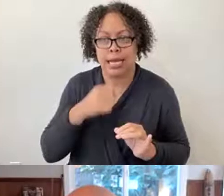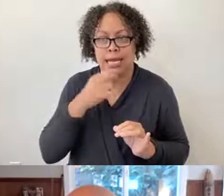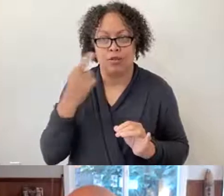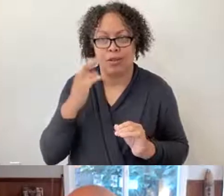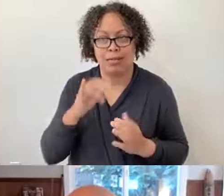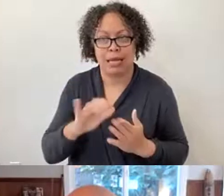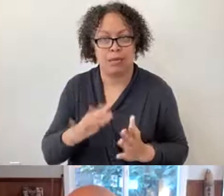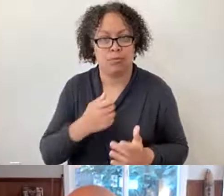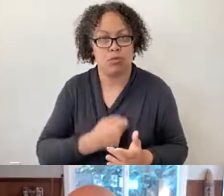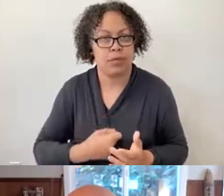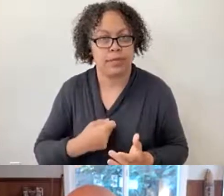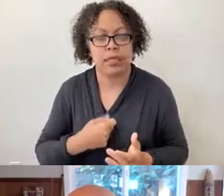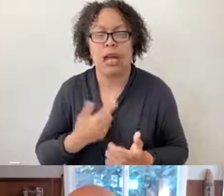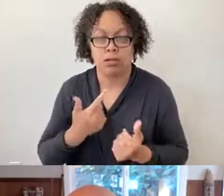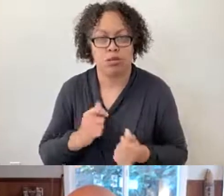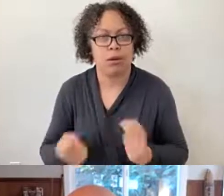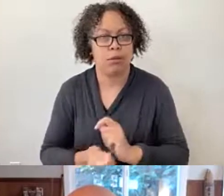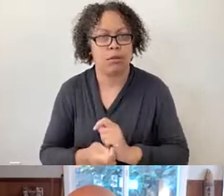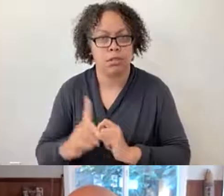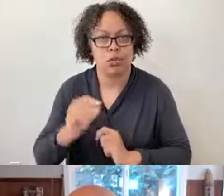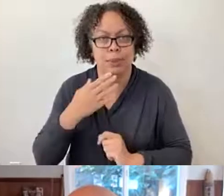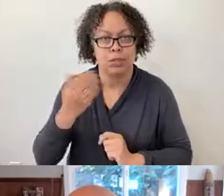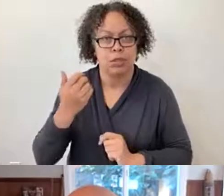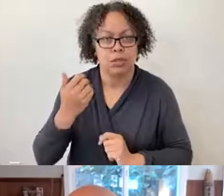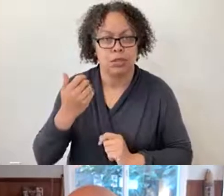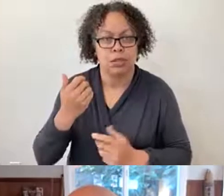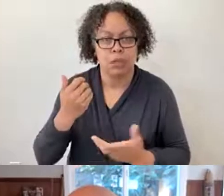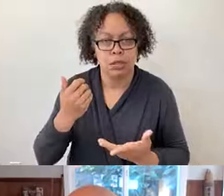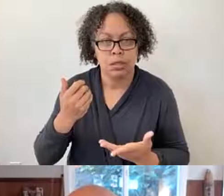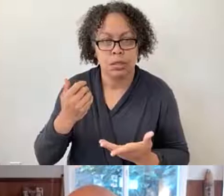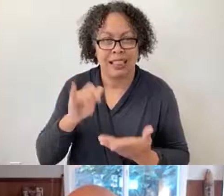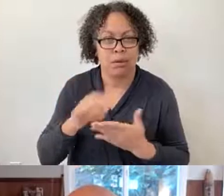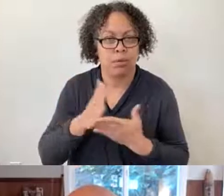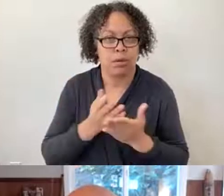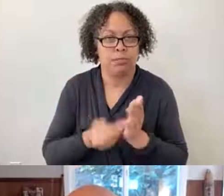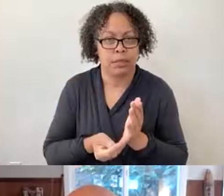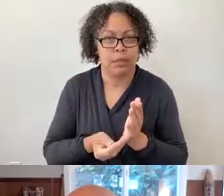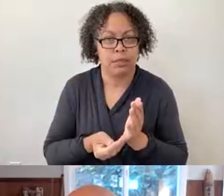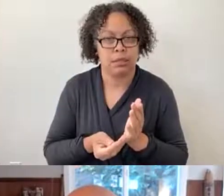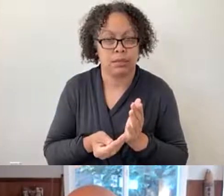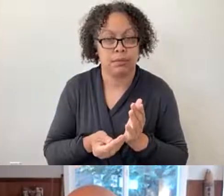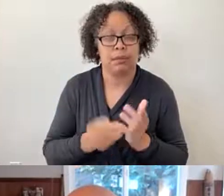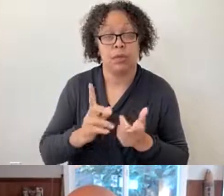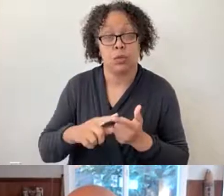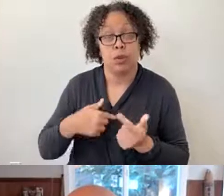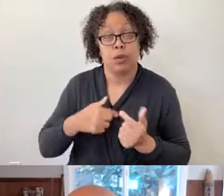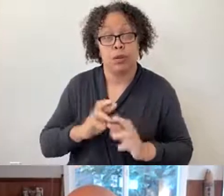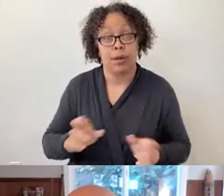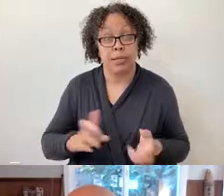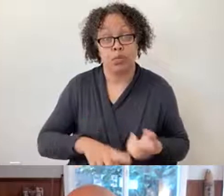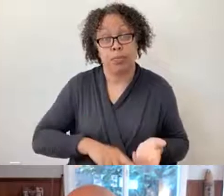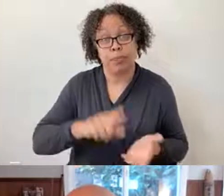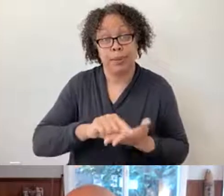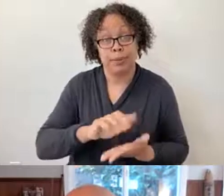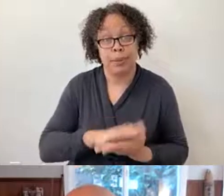sorry, let me try and do better. And so when we went to publish this paper, which by